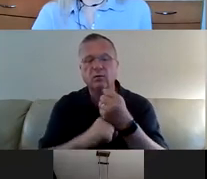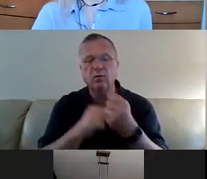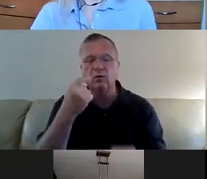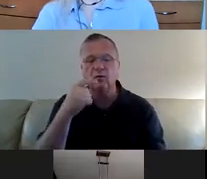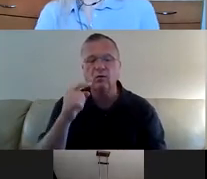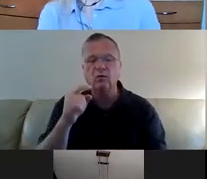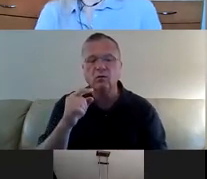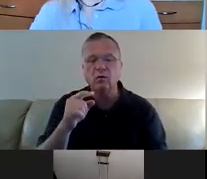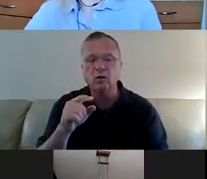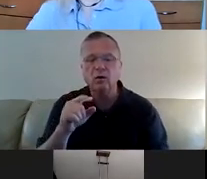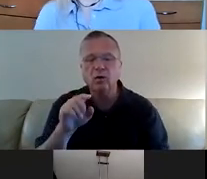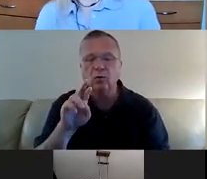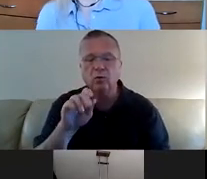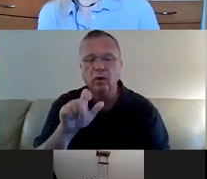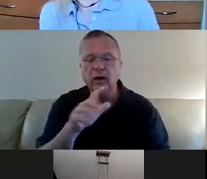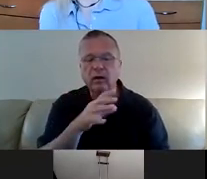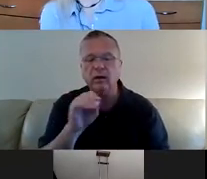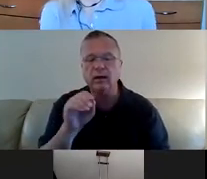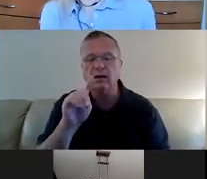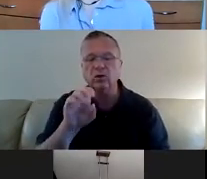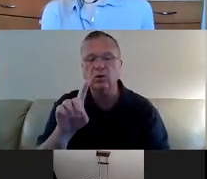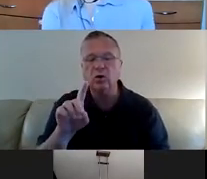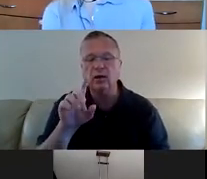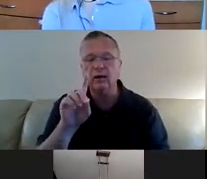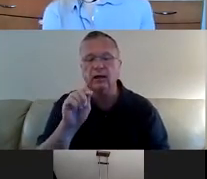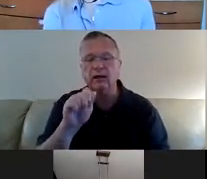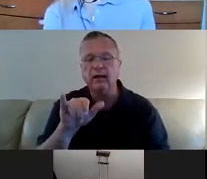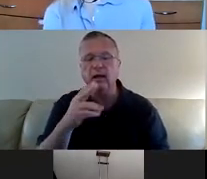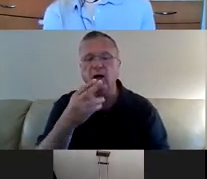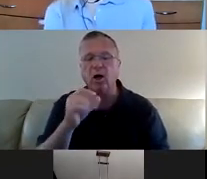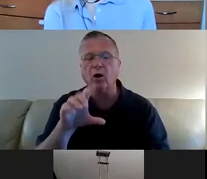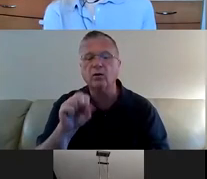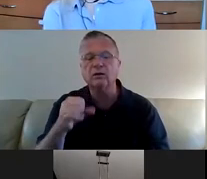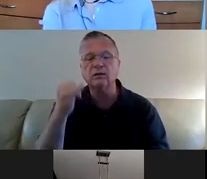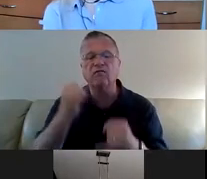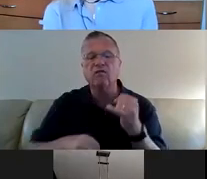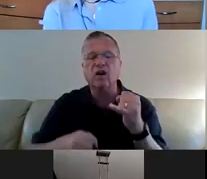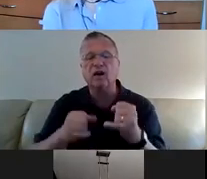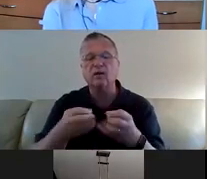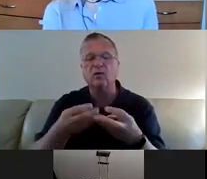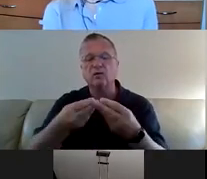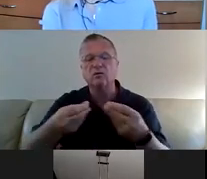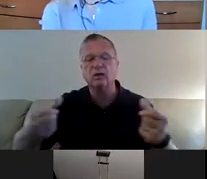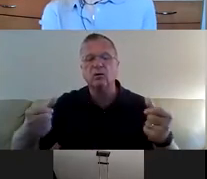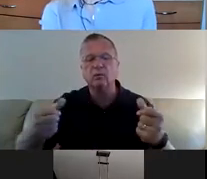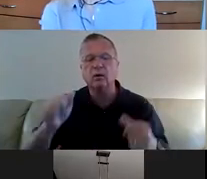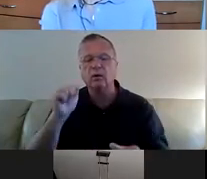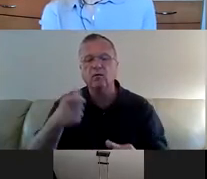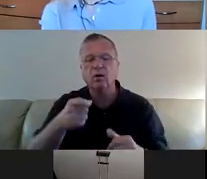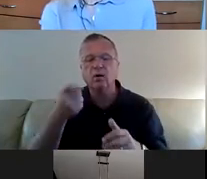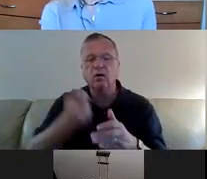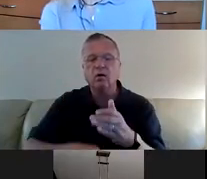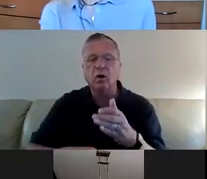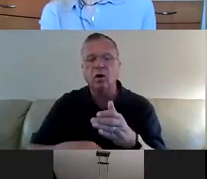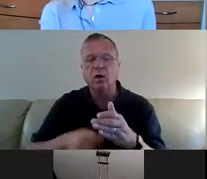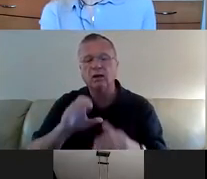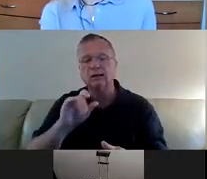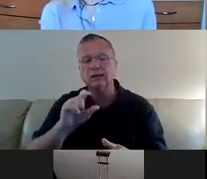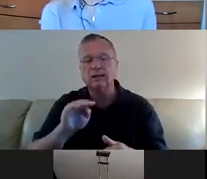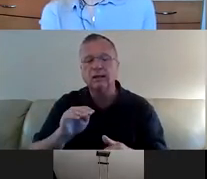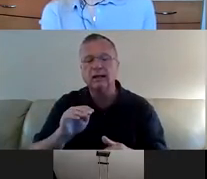and Todd J. Hollis as final settlement of all claims, costs, and fees related to this plaintiff only